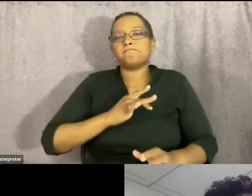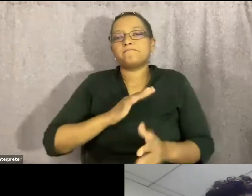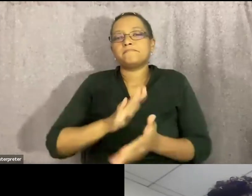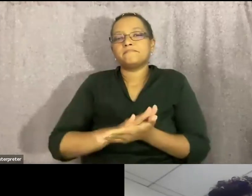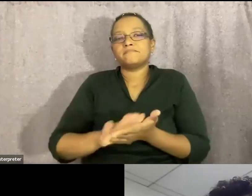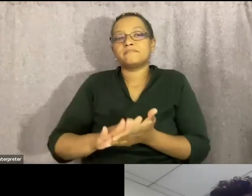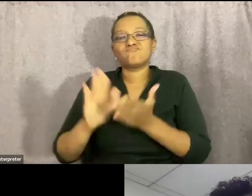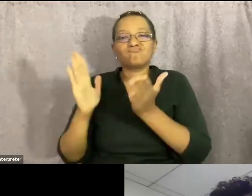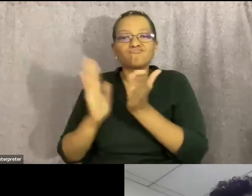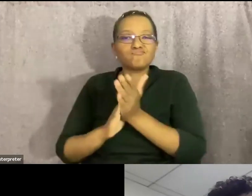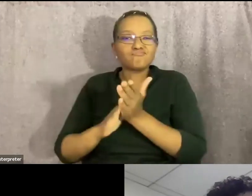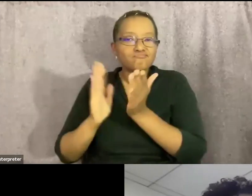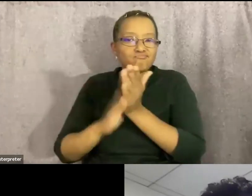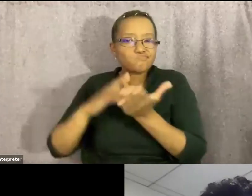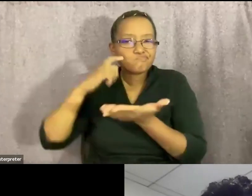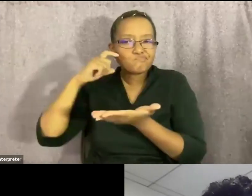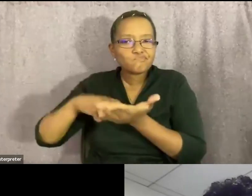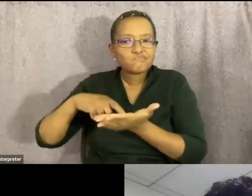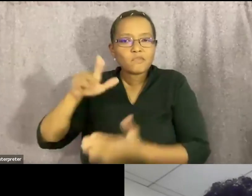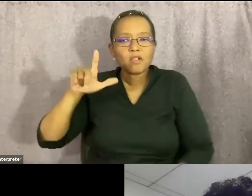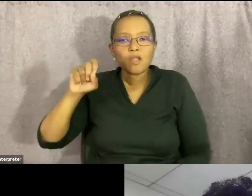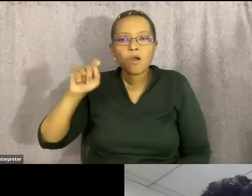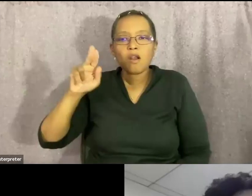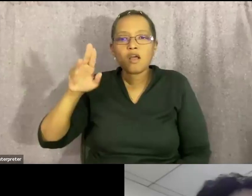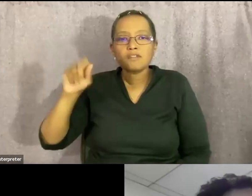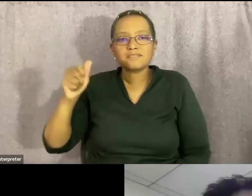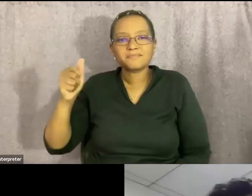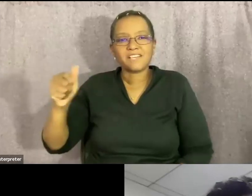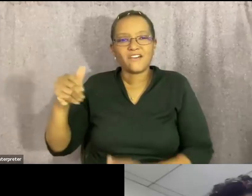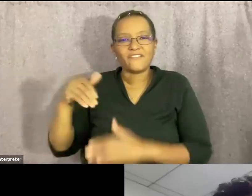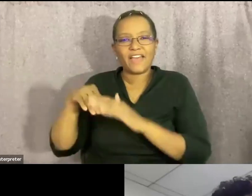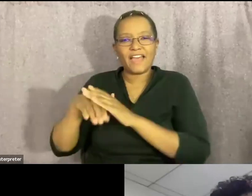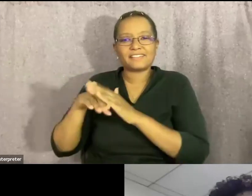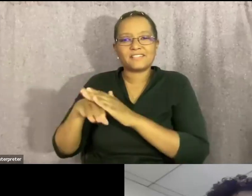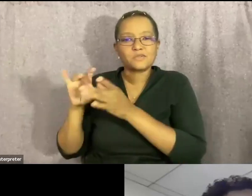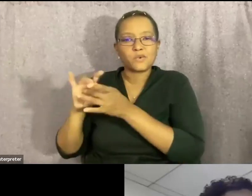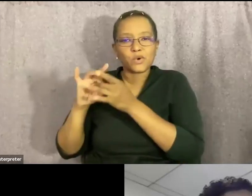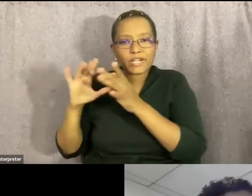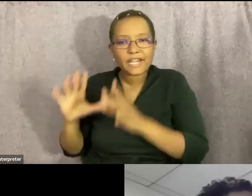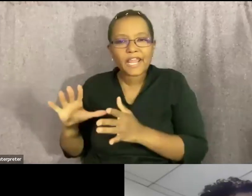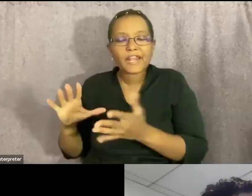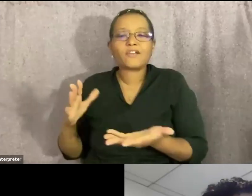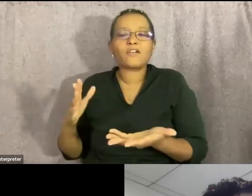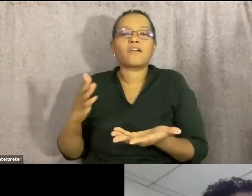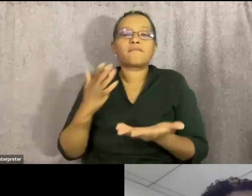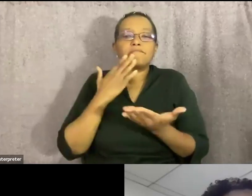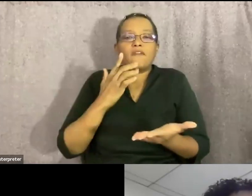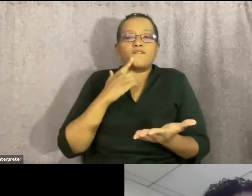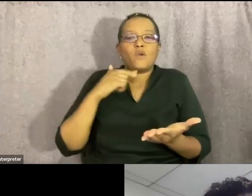required day or screening of a single play or show, or